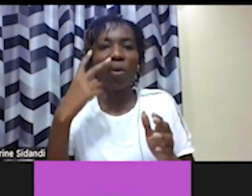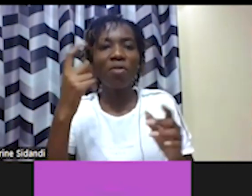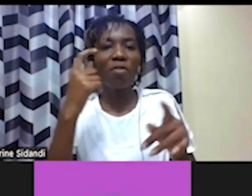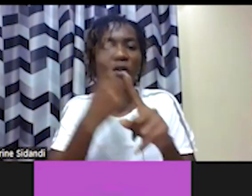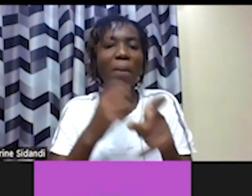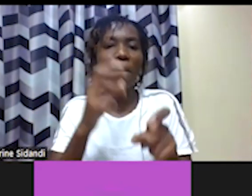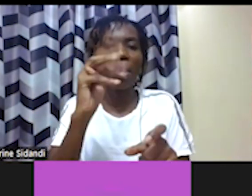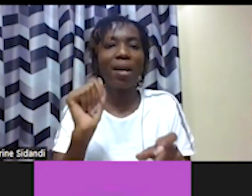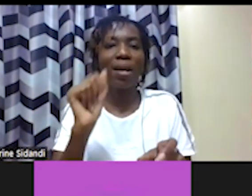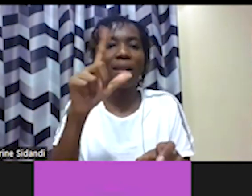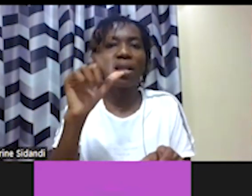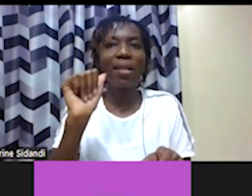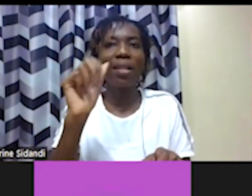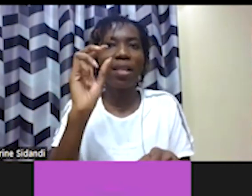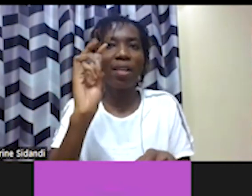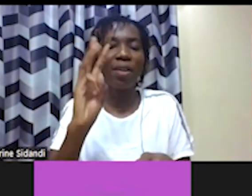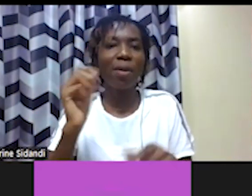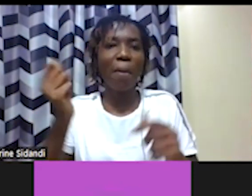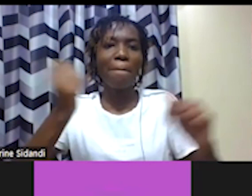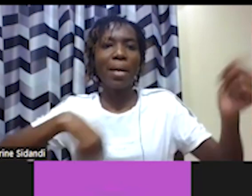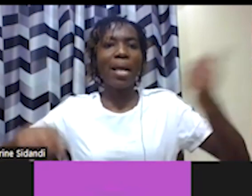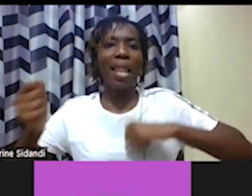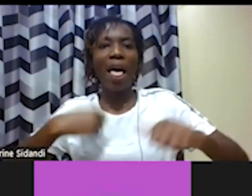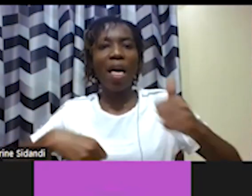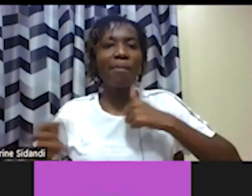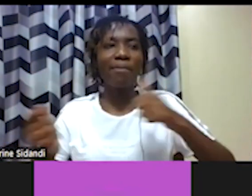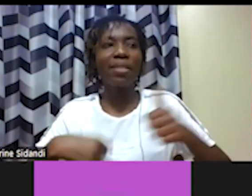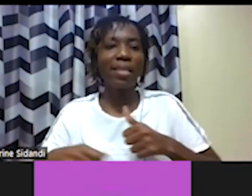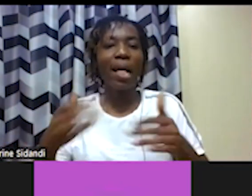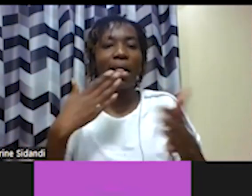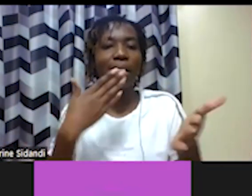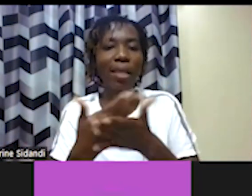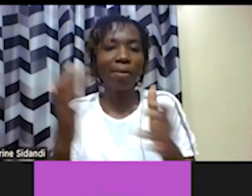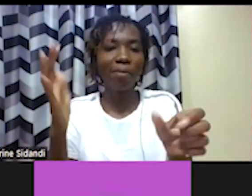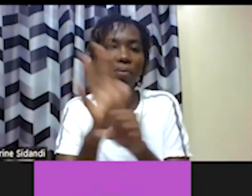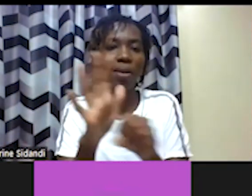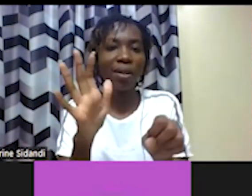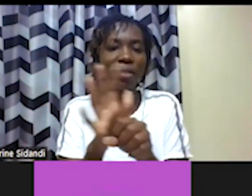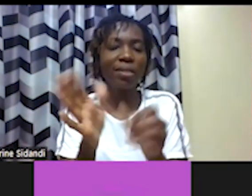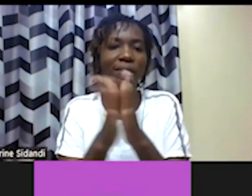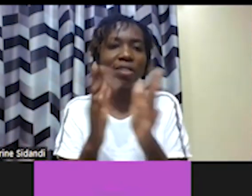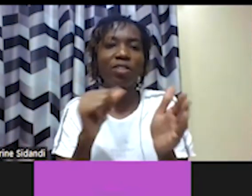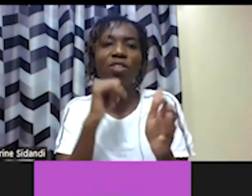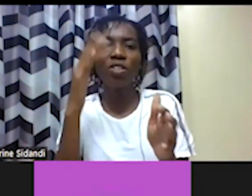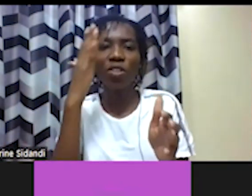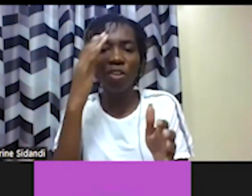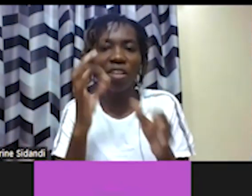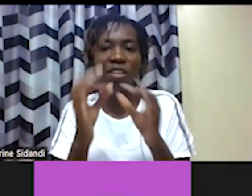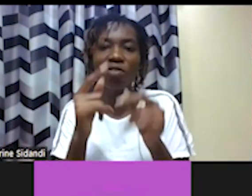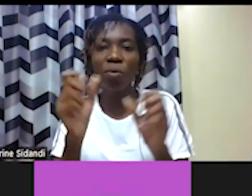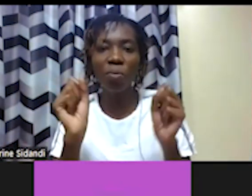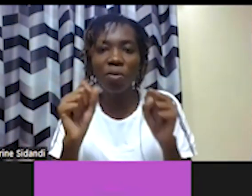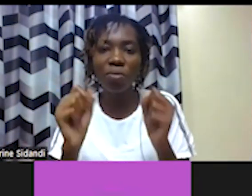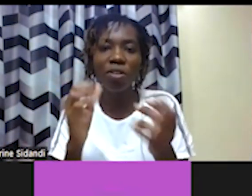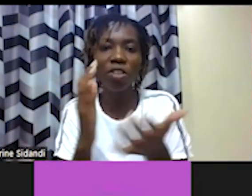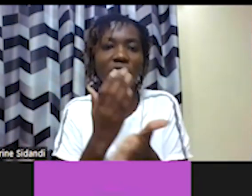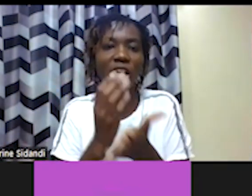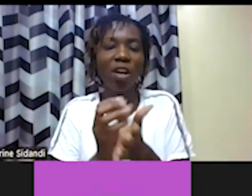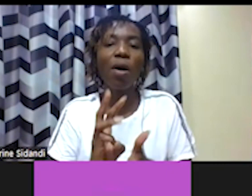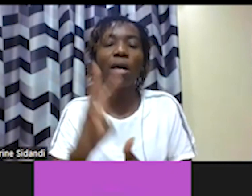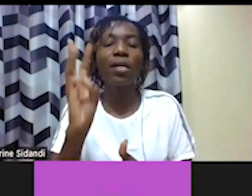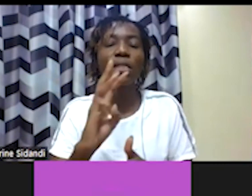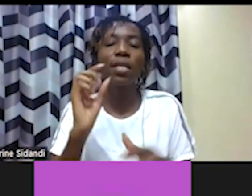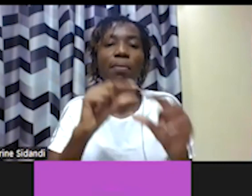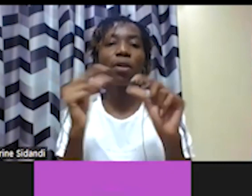you so much. Oh wow, thank you very much. I don't know whether Jacinta, you are able to share our WhatsApp group. Please join